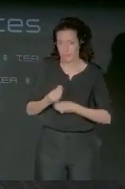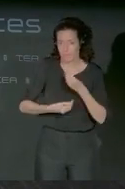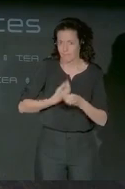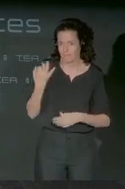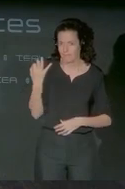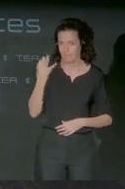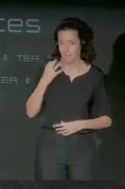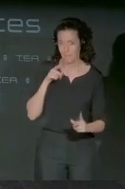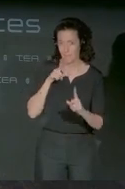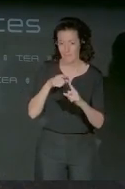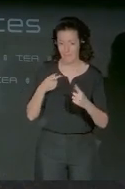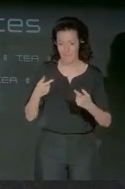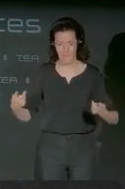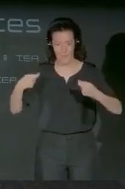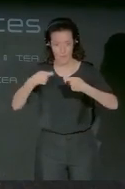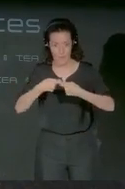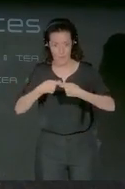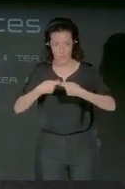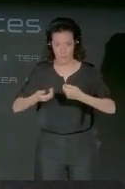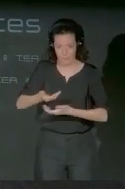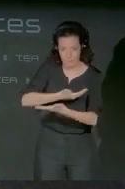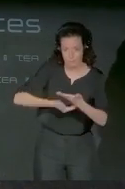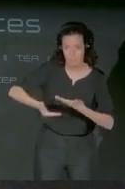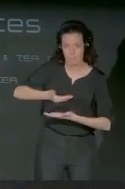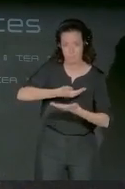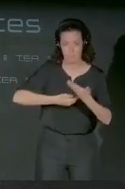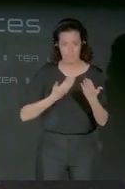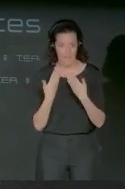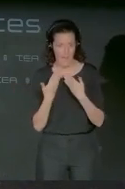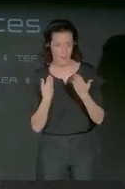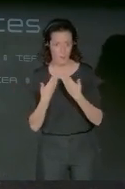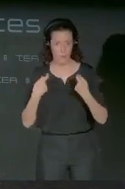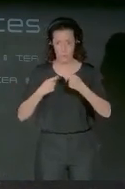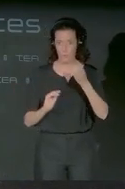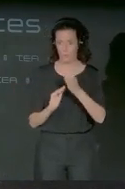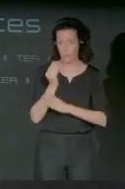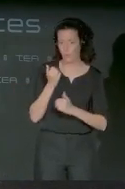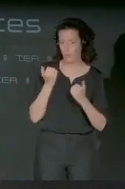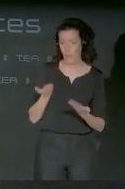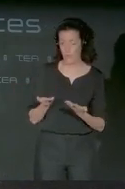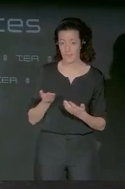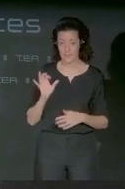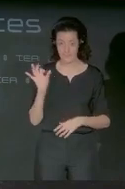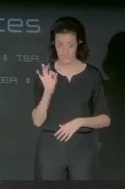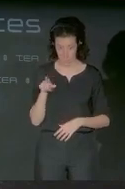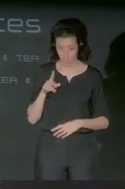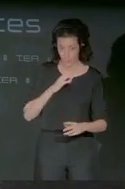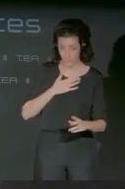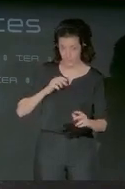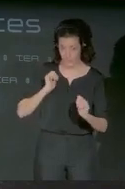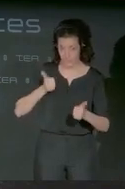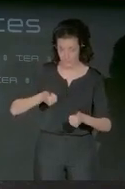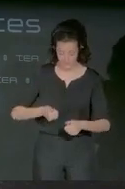favorecer esa cooperación, ese diálogo, esas coproducciones. Simon, no sé si quieres empezar tú.